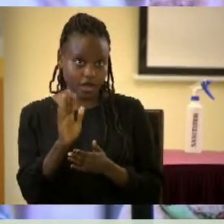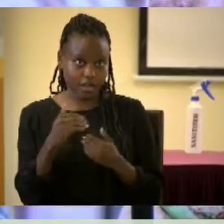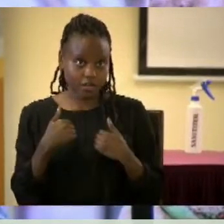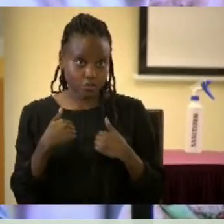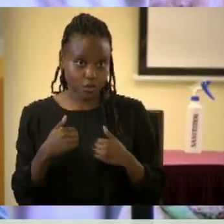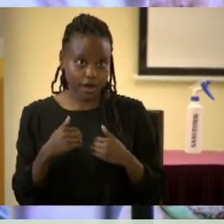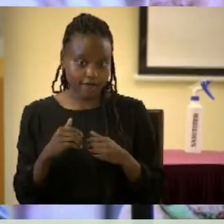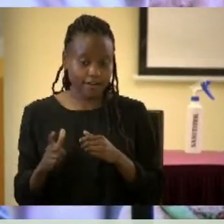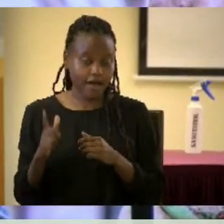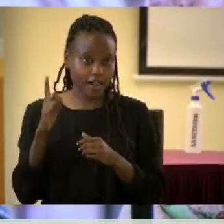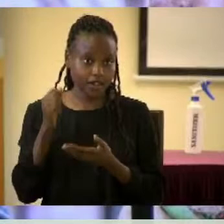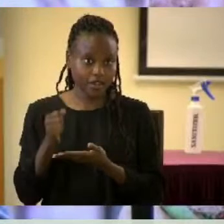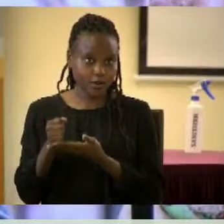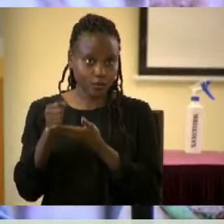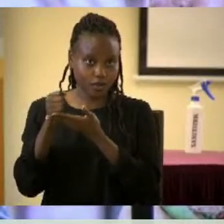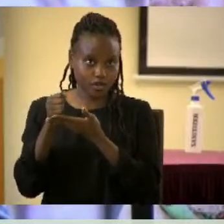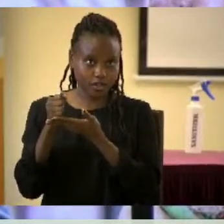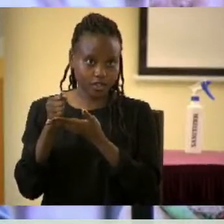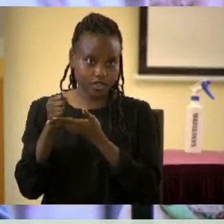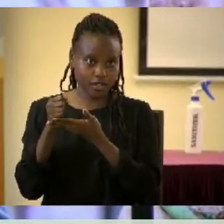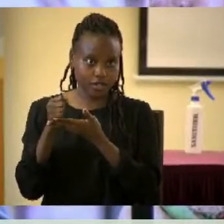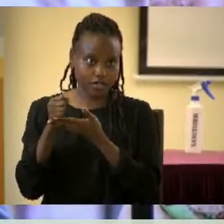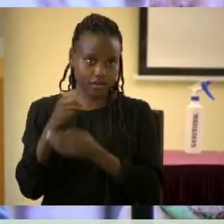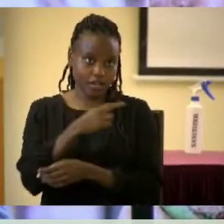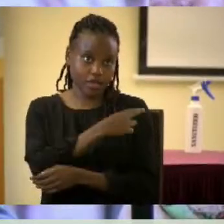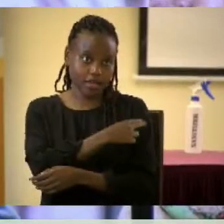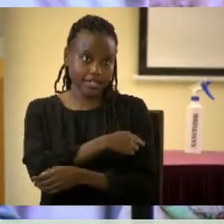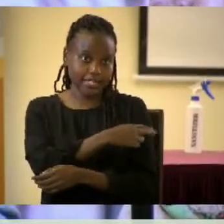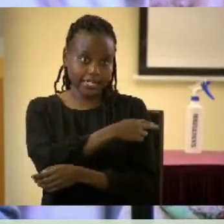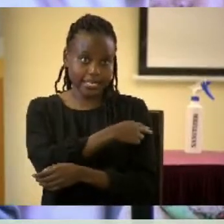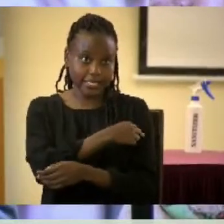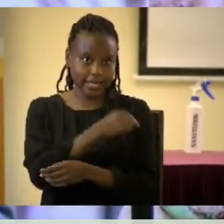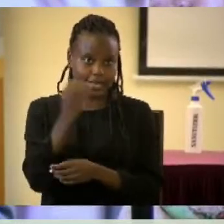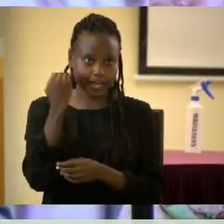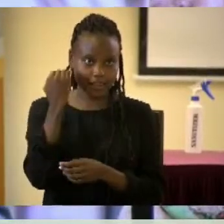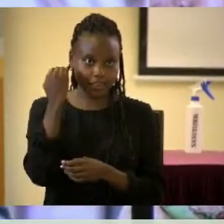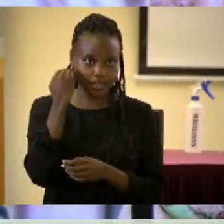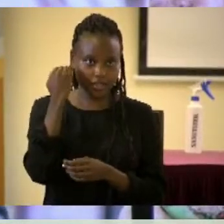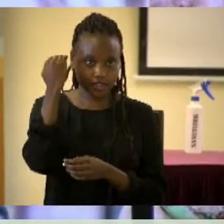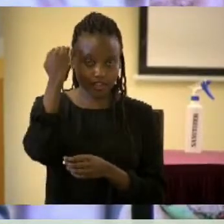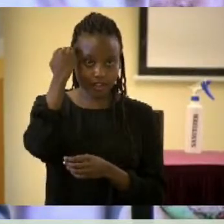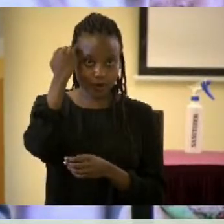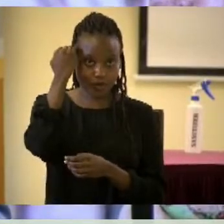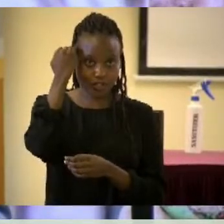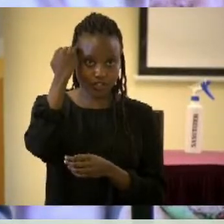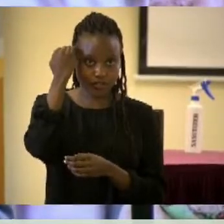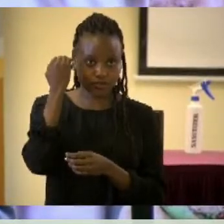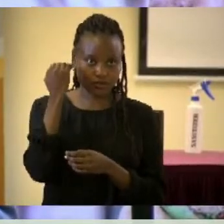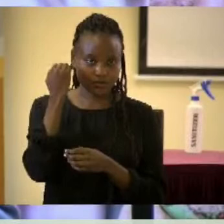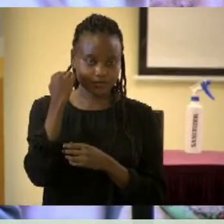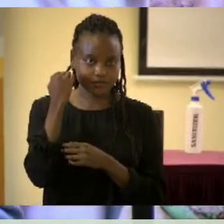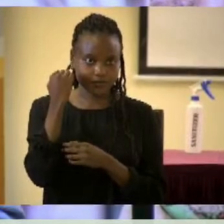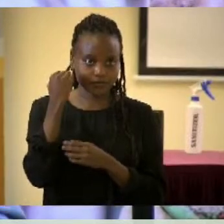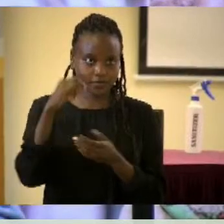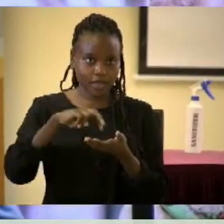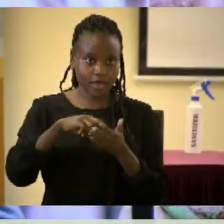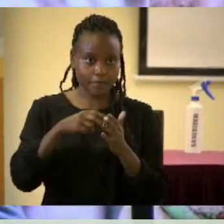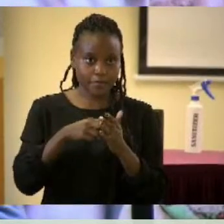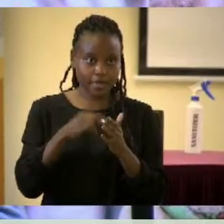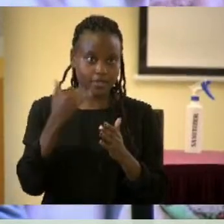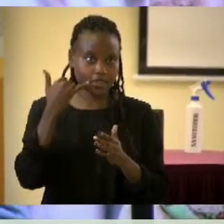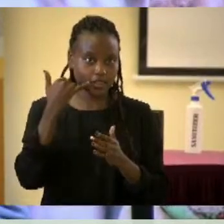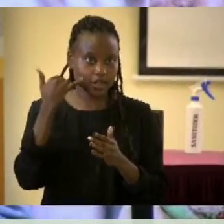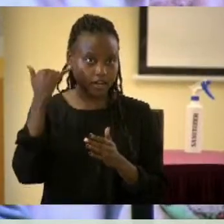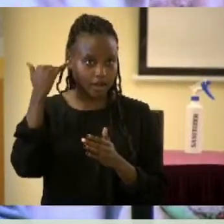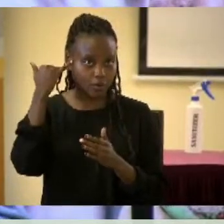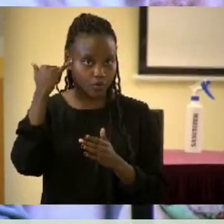legal aid clinic at the courts. And for this, I mean the Nakuru